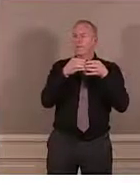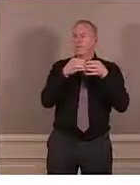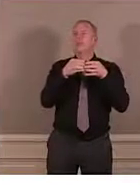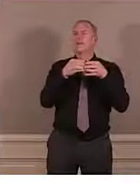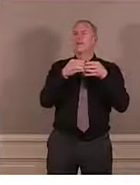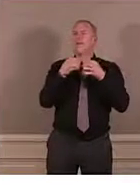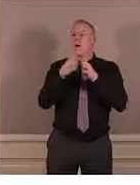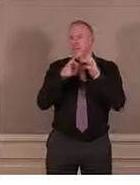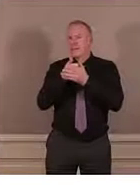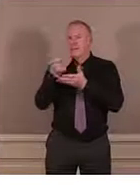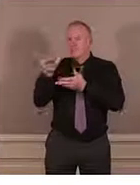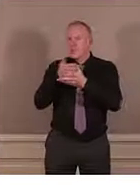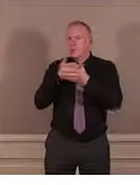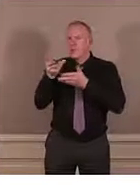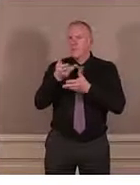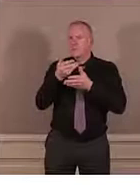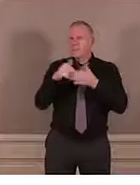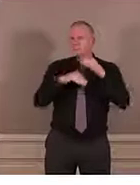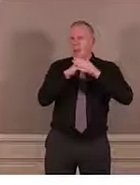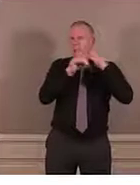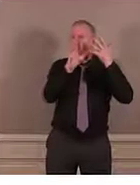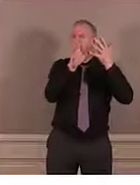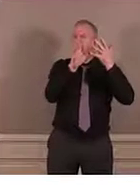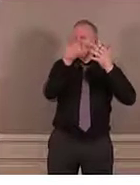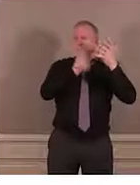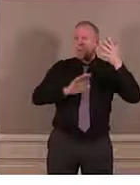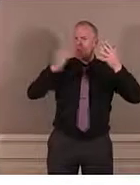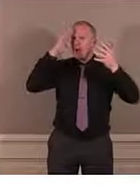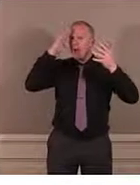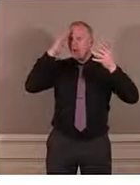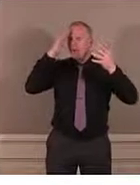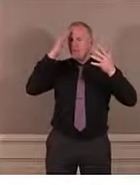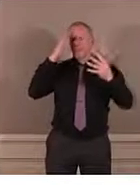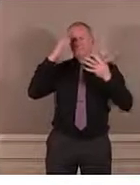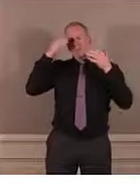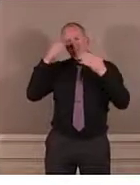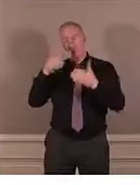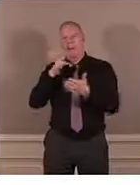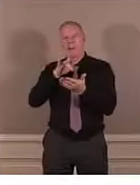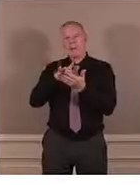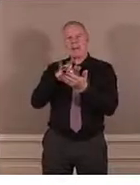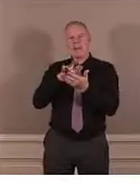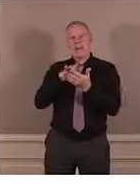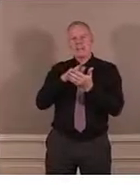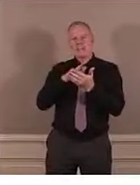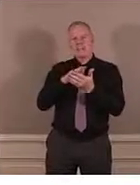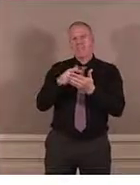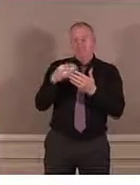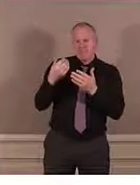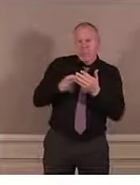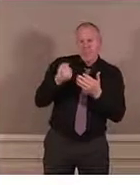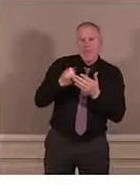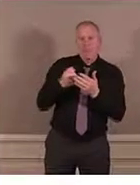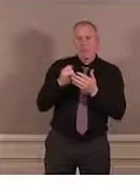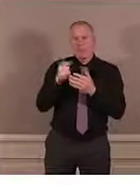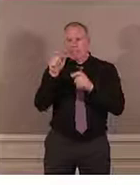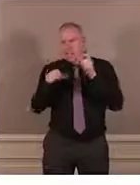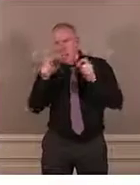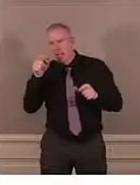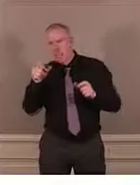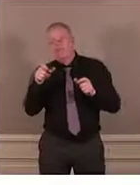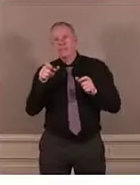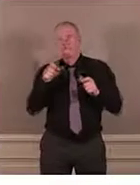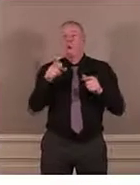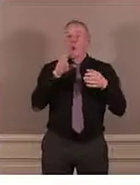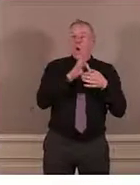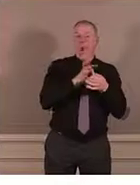consultants. We very much focus on the mid-market client base, sort of both domestically and internationally, and we focus, I suppose, also on